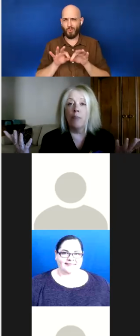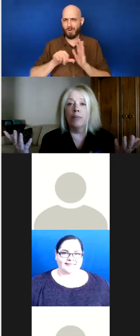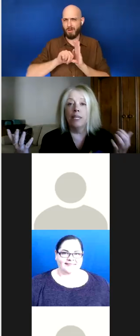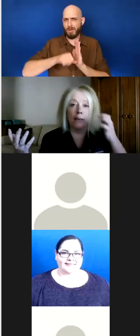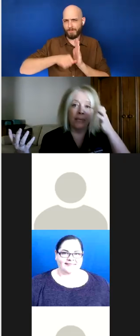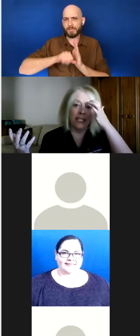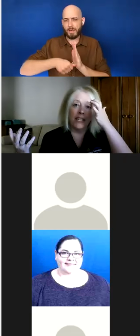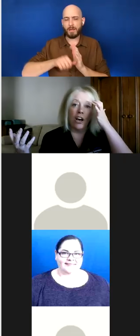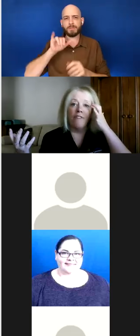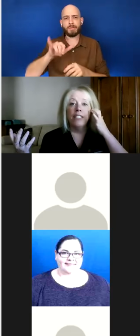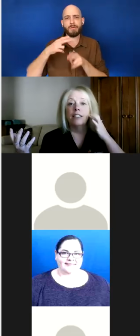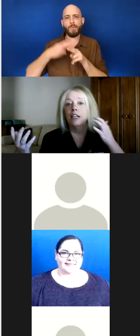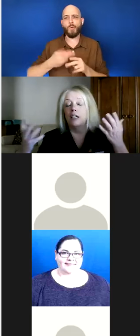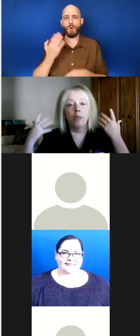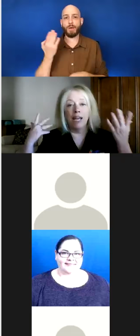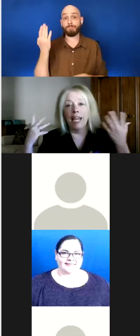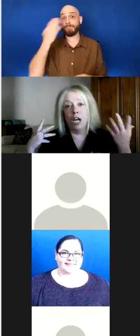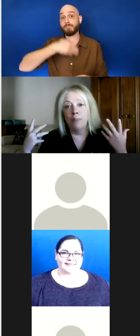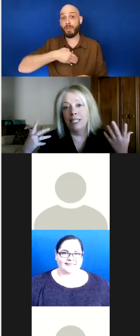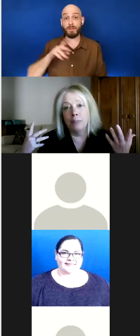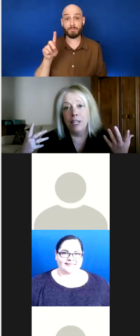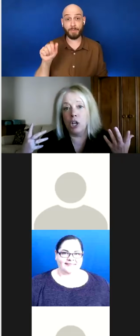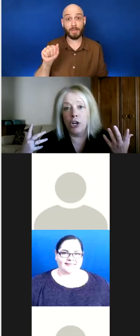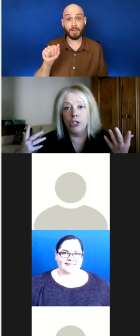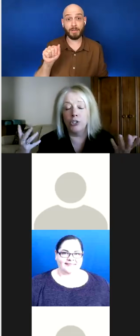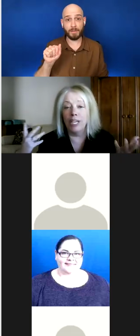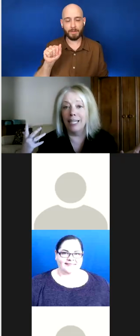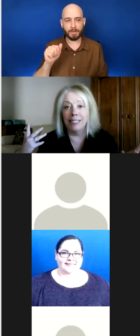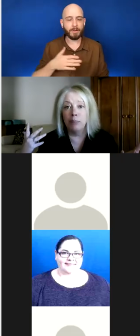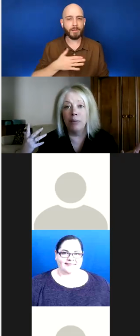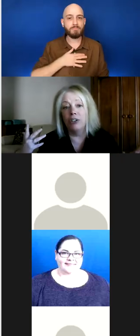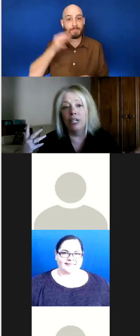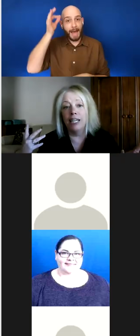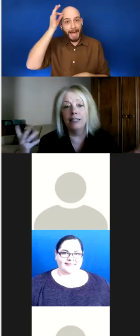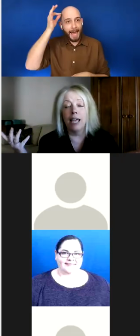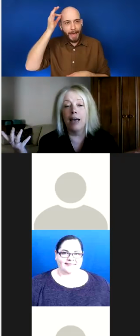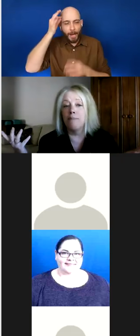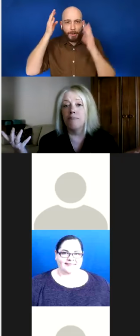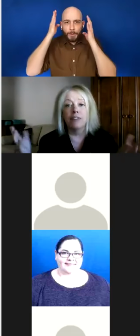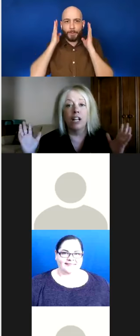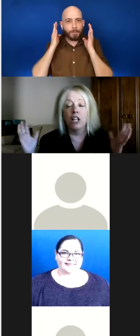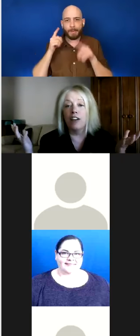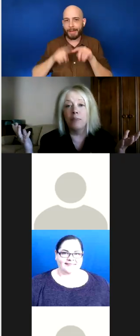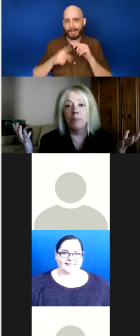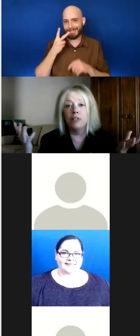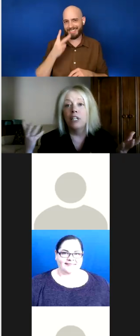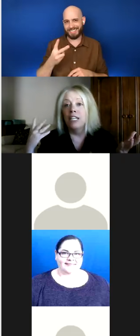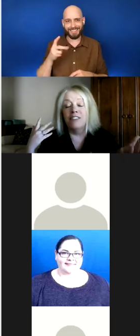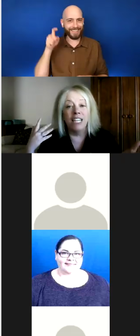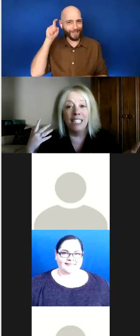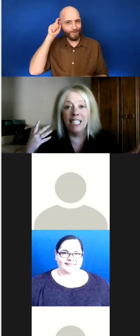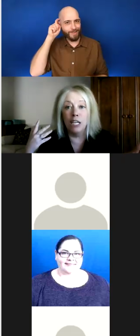you saw me coming into the office, I mean, my hair happens to be longer, so you can't see my hearing aids. And a lot of